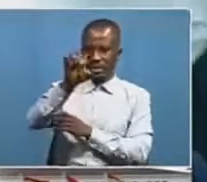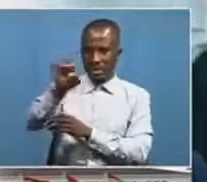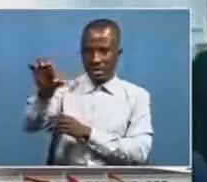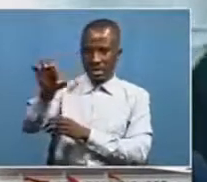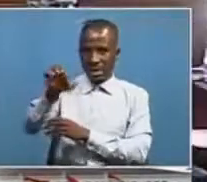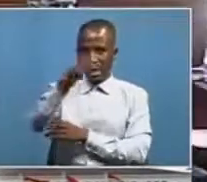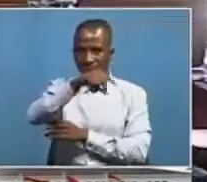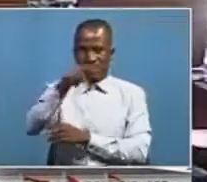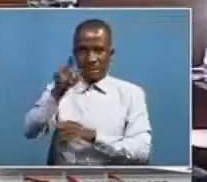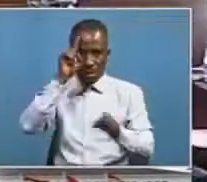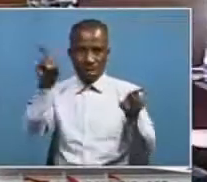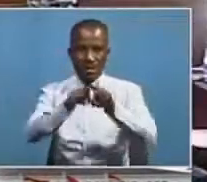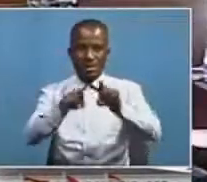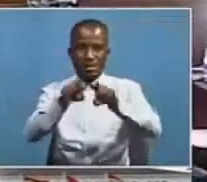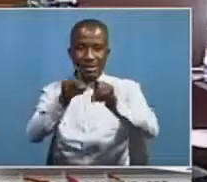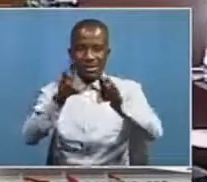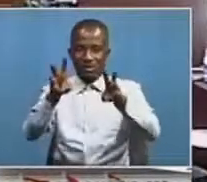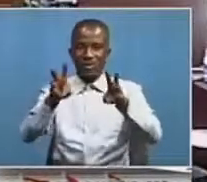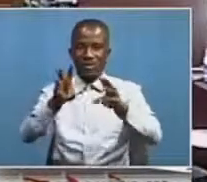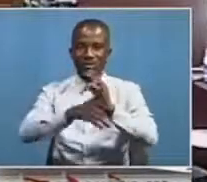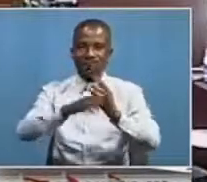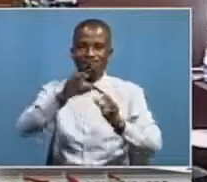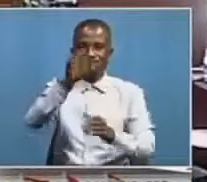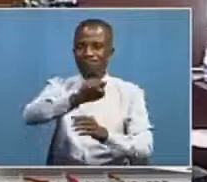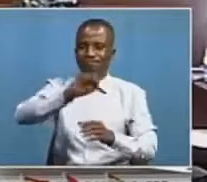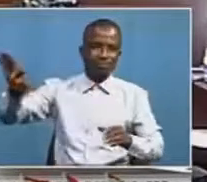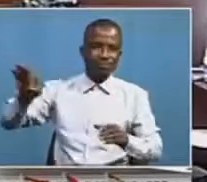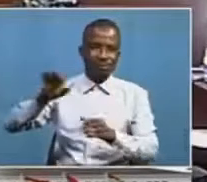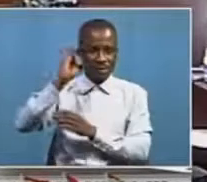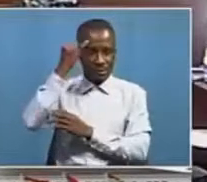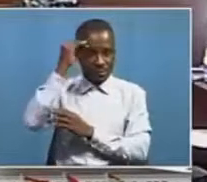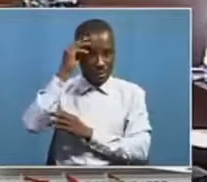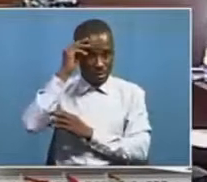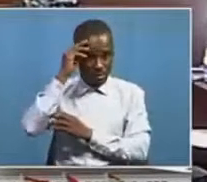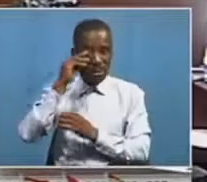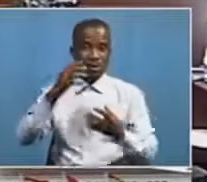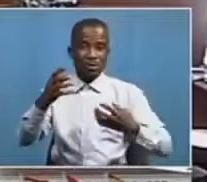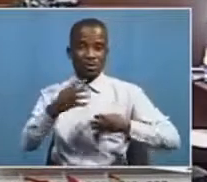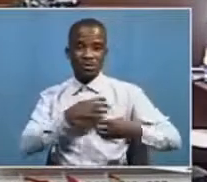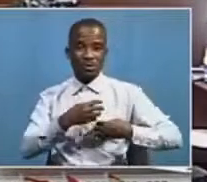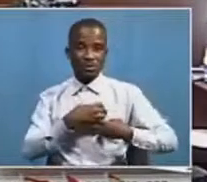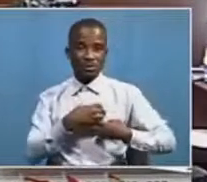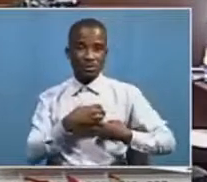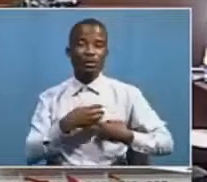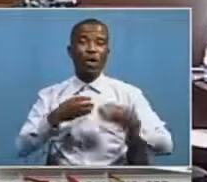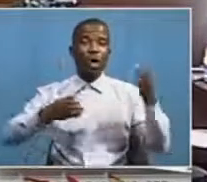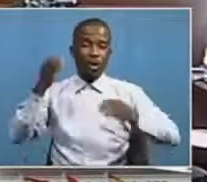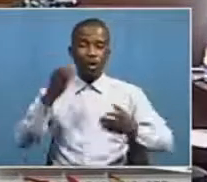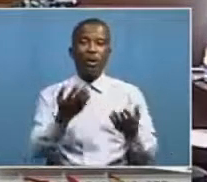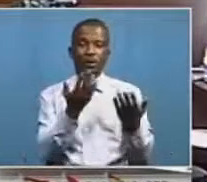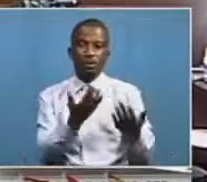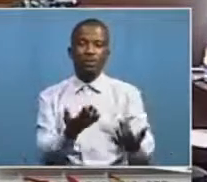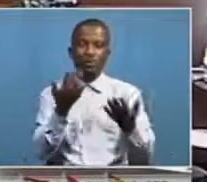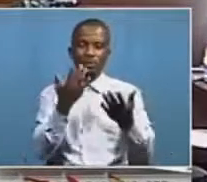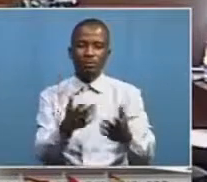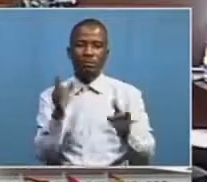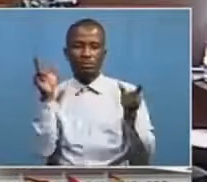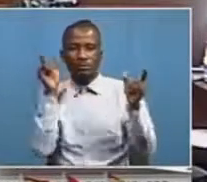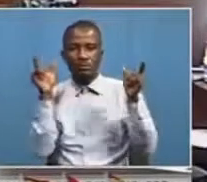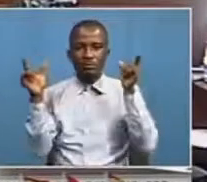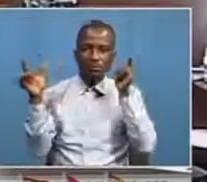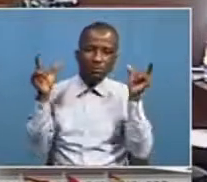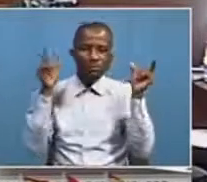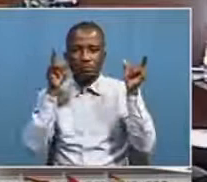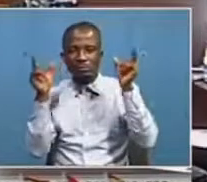their objections in limine to petitioner's objection, the court decided to hear the petition in detail and resolve the preliminary legal